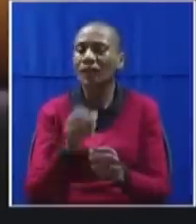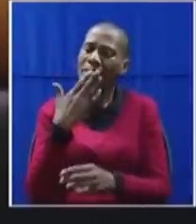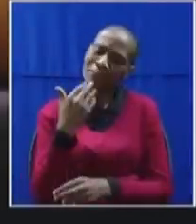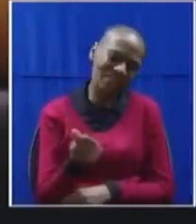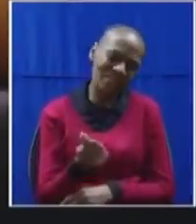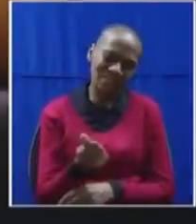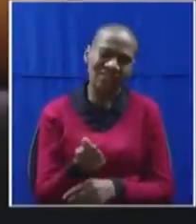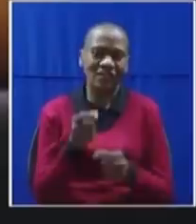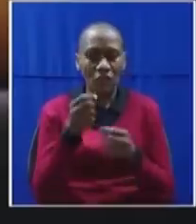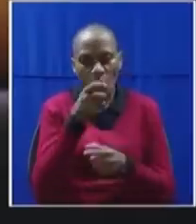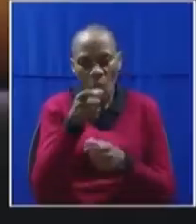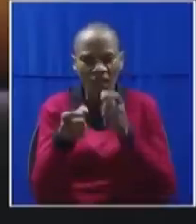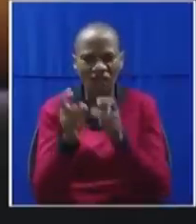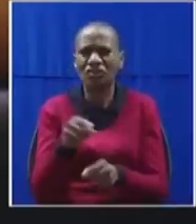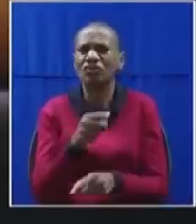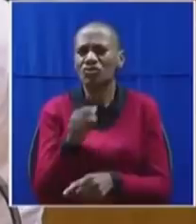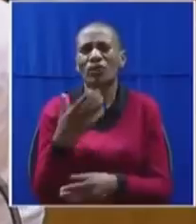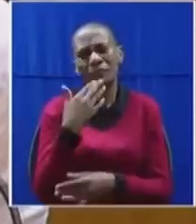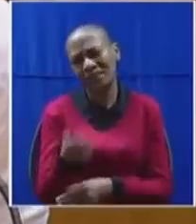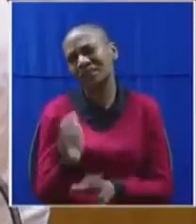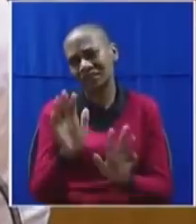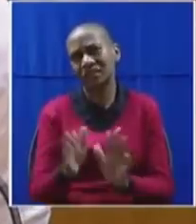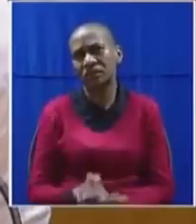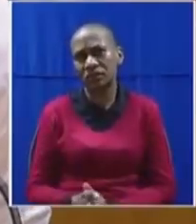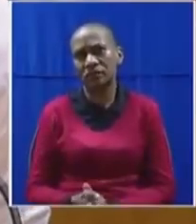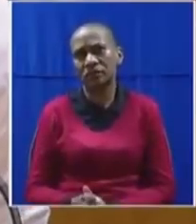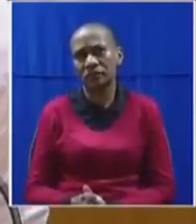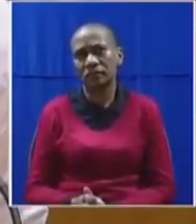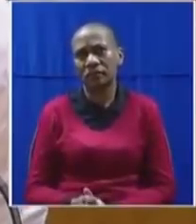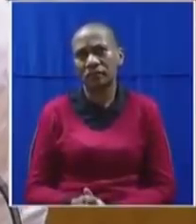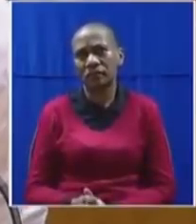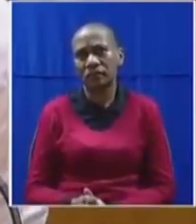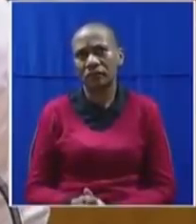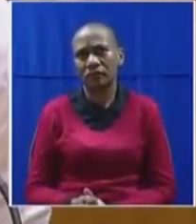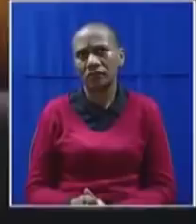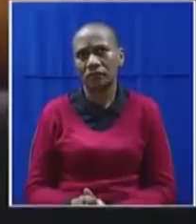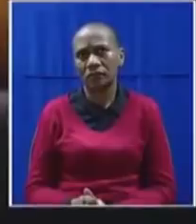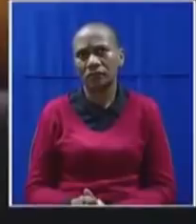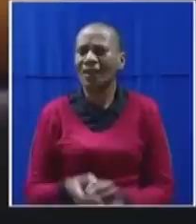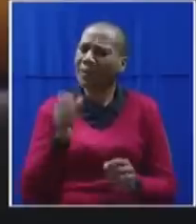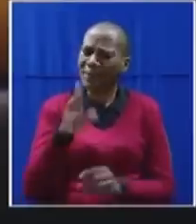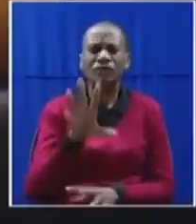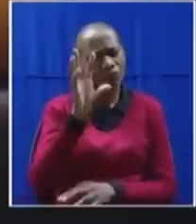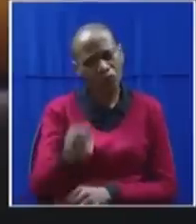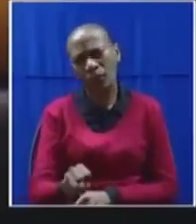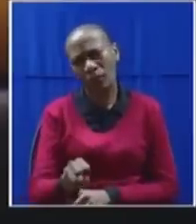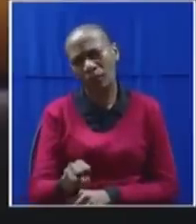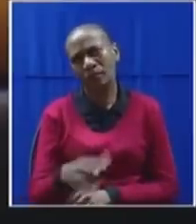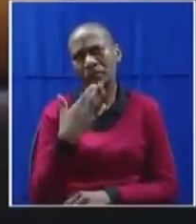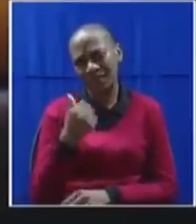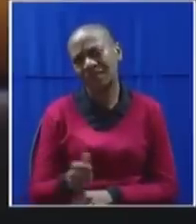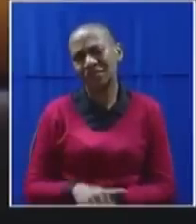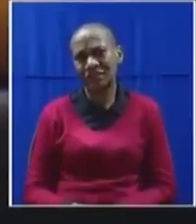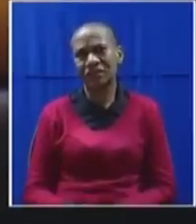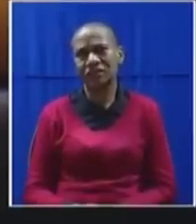is going to turn us back? Please. But House Chair, I thought it was parliamentary to say that. No, House but Chair. You can't continue I doing beg your that. Pardon, can I you withdraw. Please